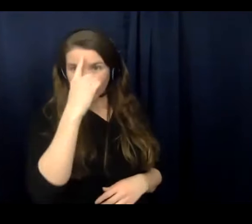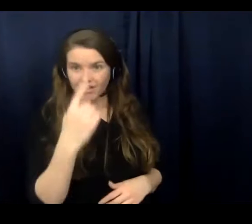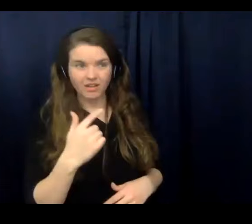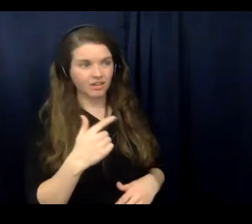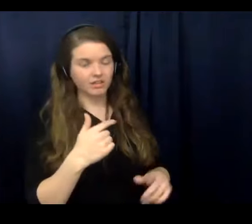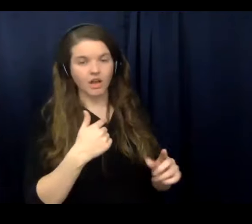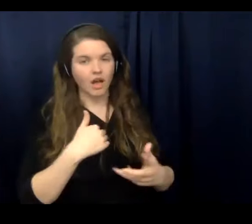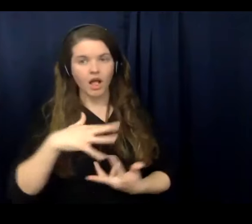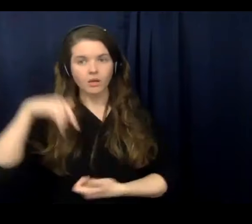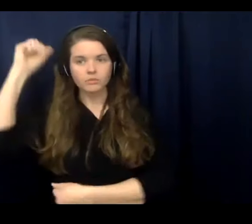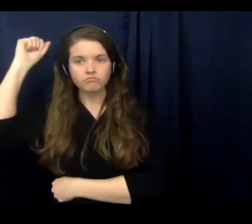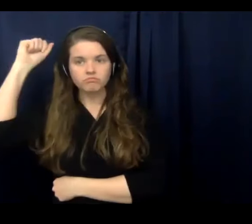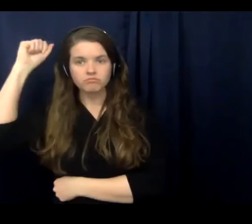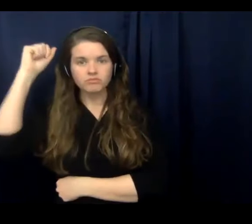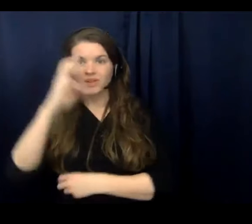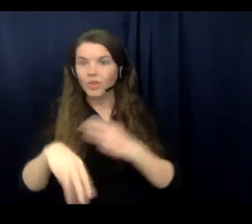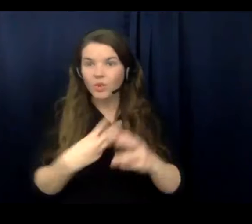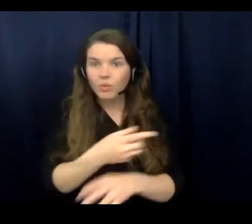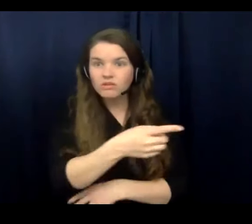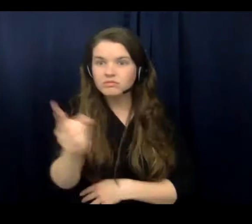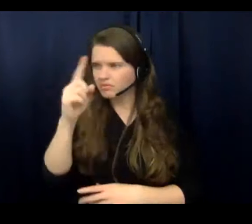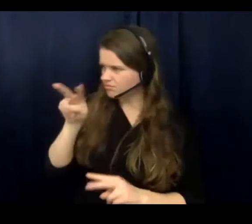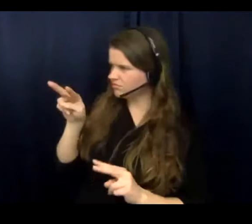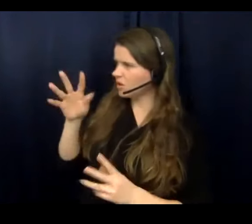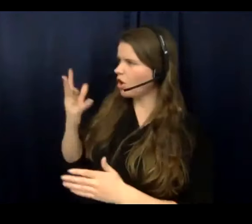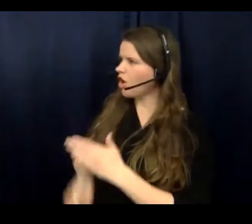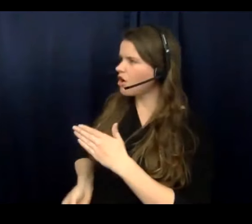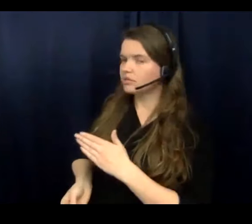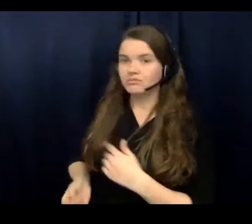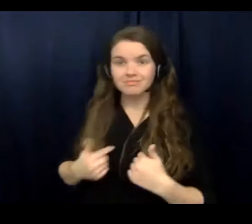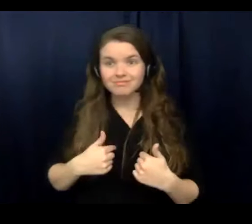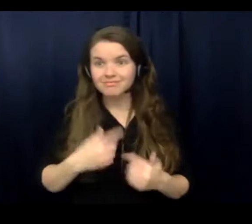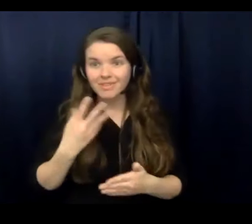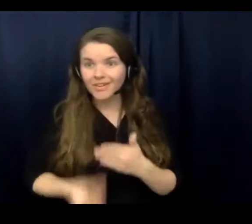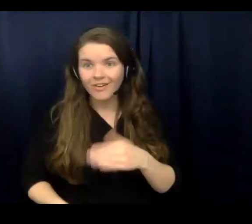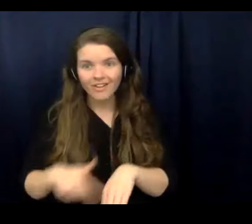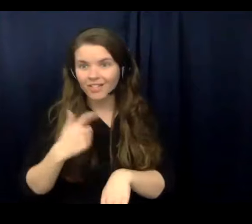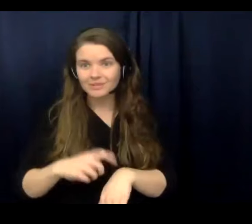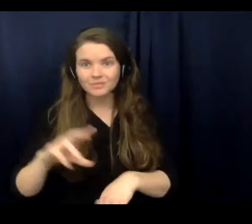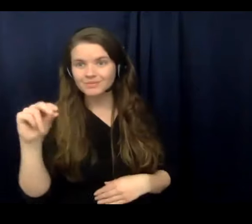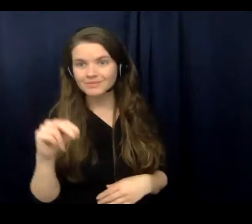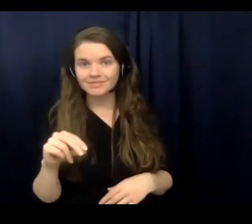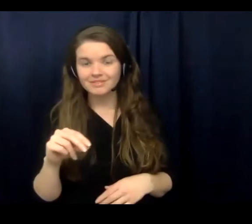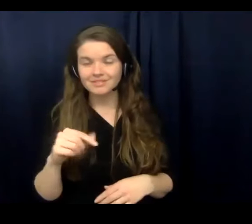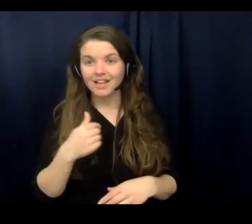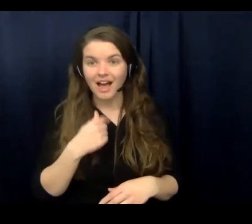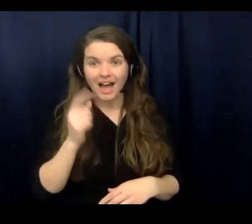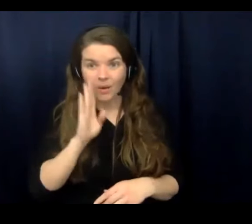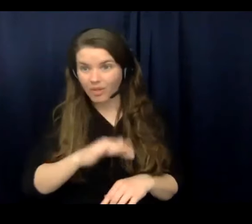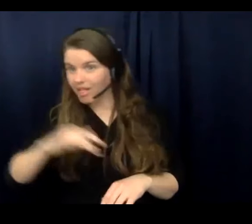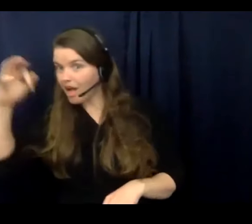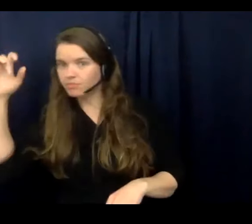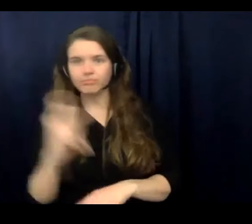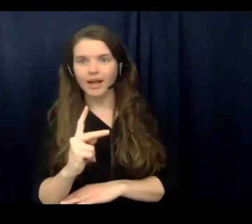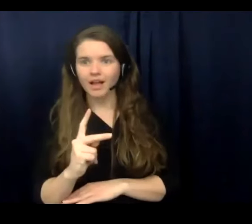And the world's going to think I'm gone. But I'm not gone very long. In fact, I'll be right back. Now, this was not talking